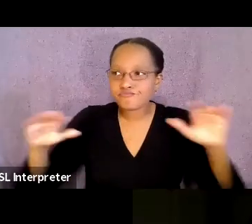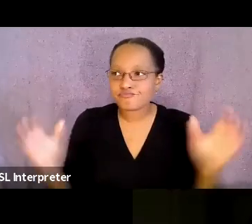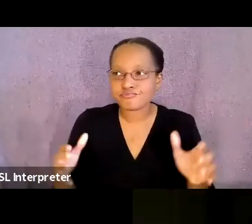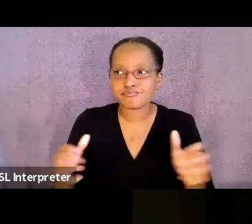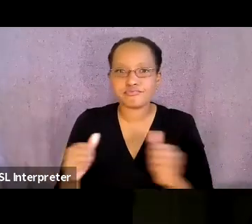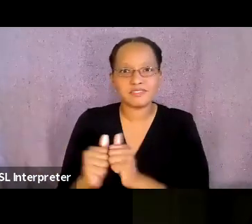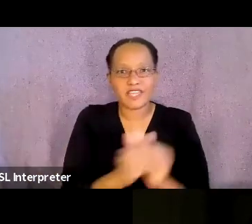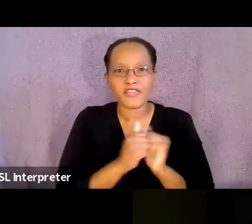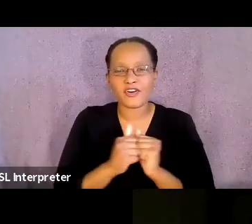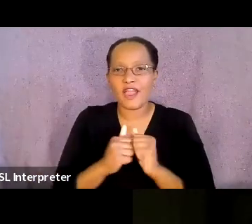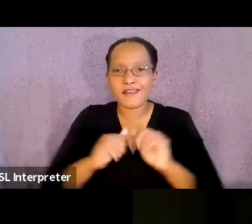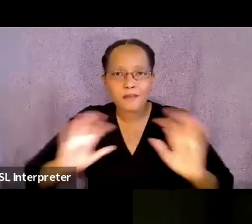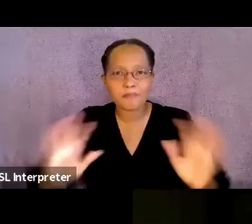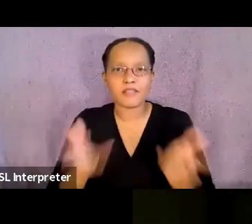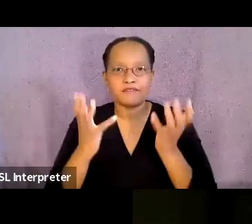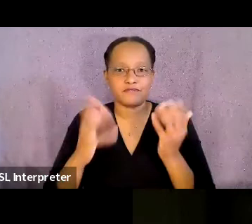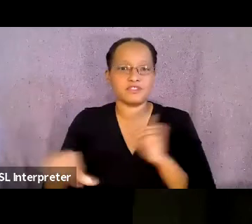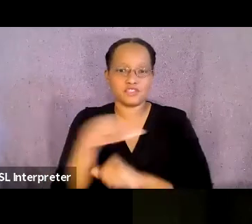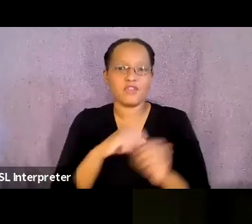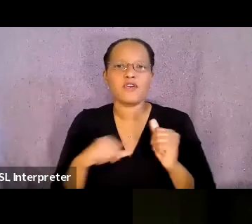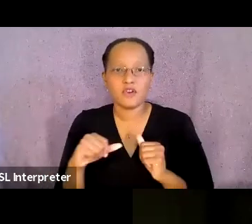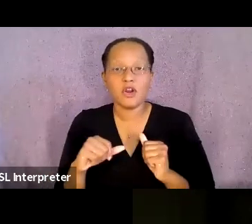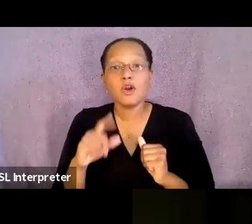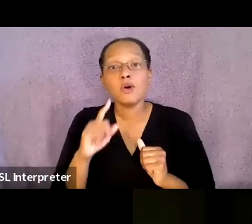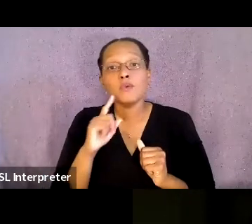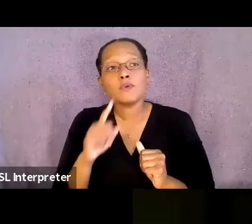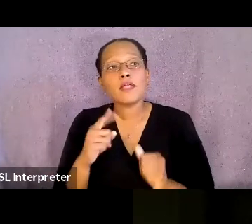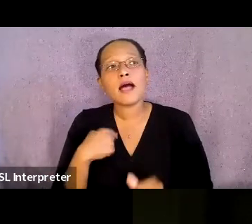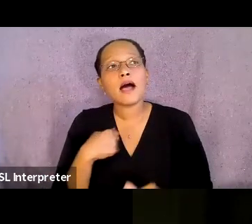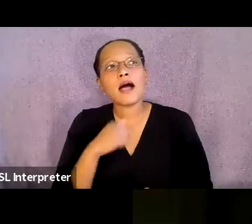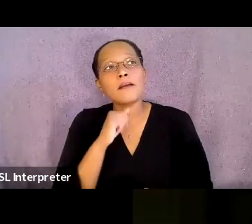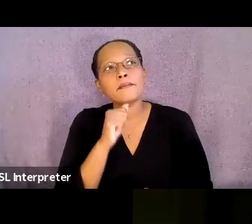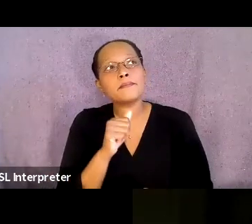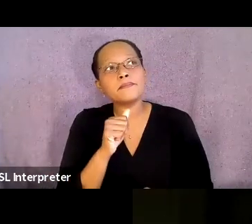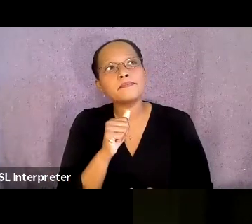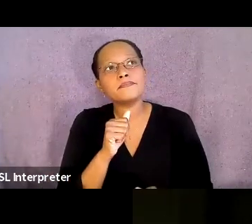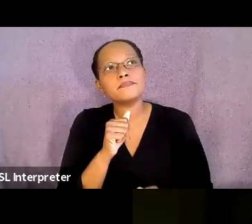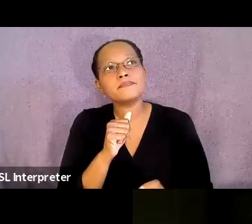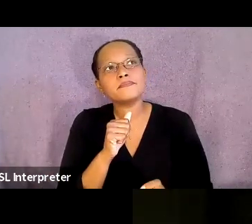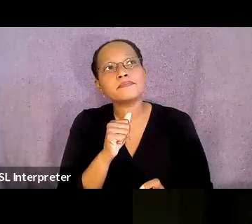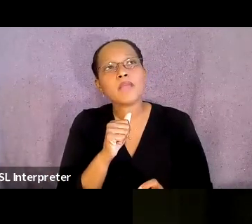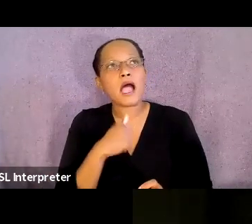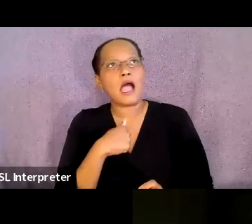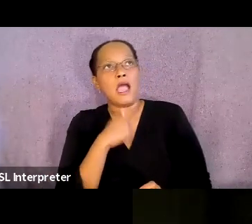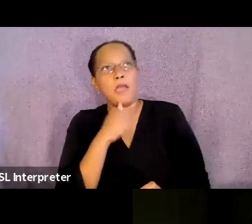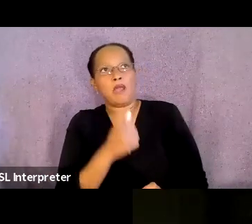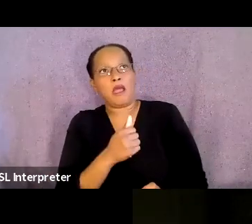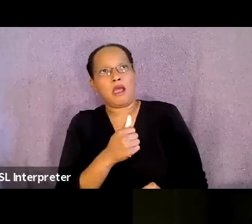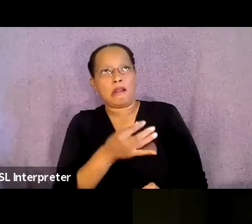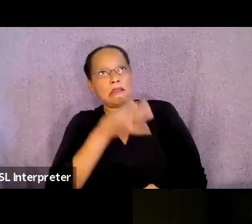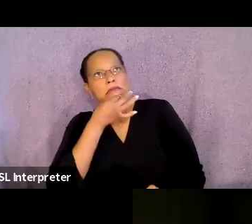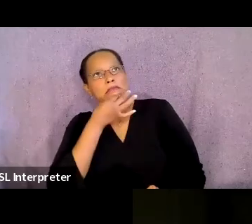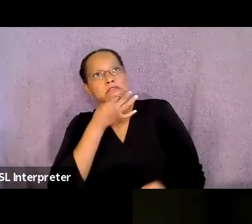one another. And, you know, this is not to say I am like an expert anyway, but I am here